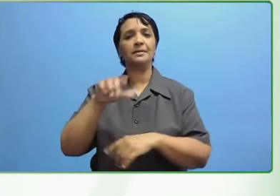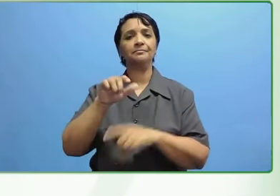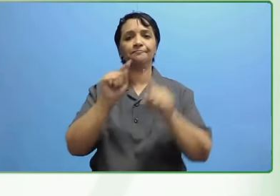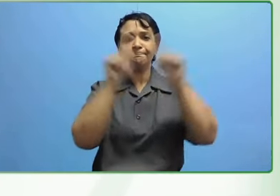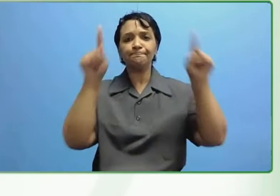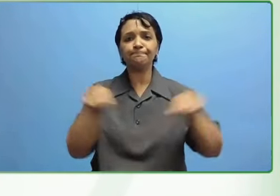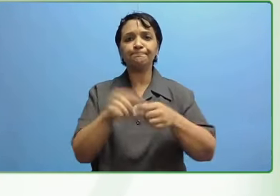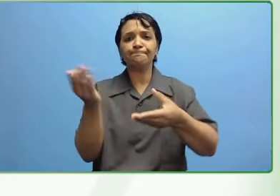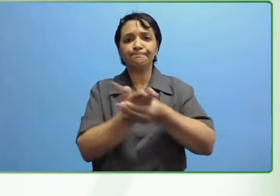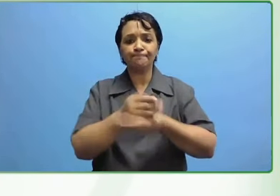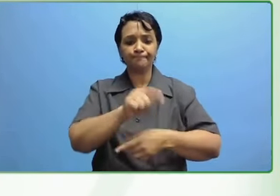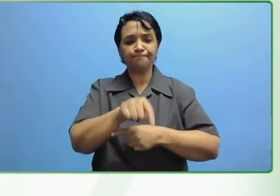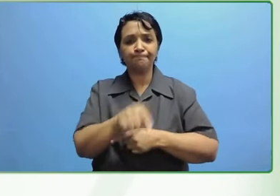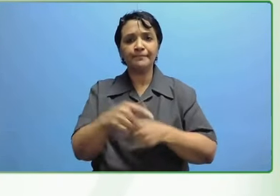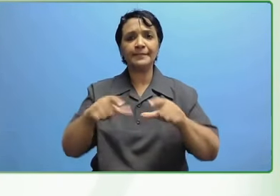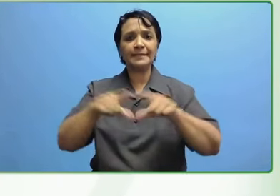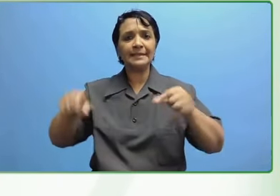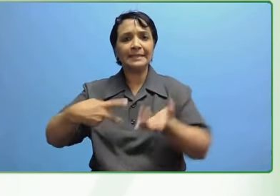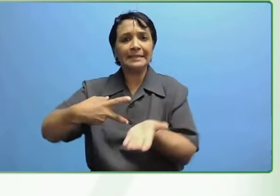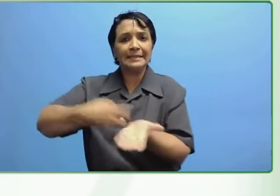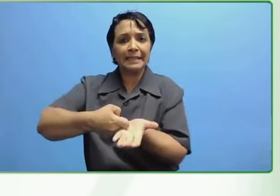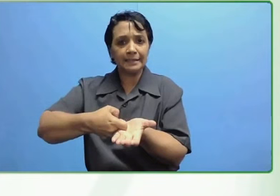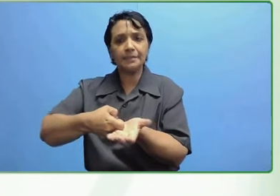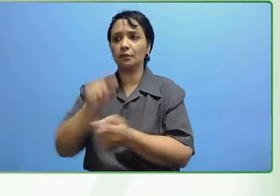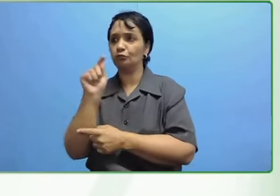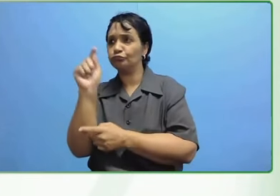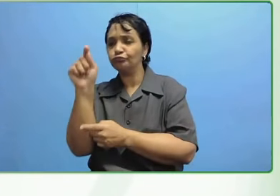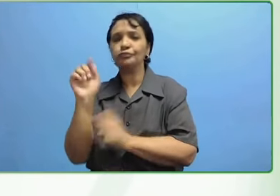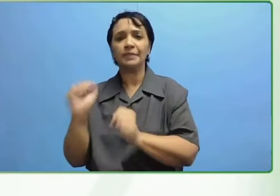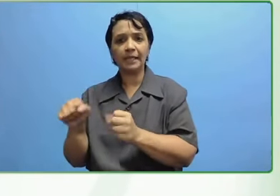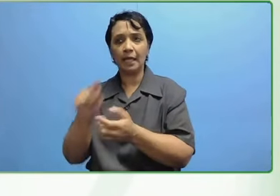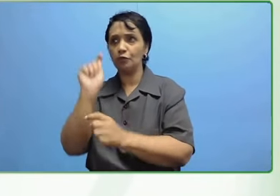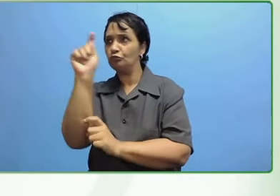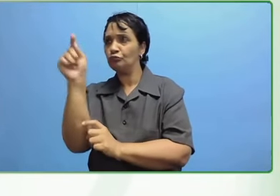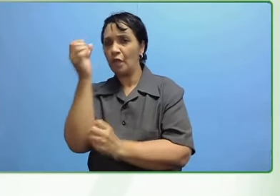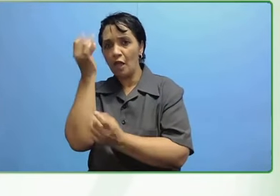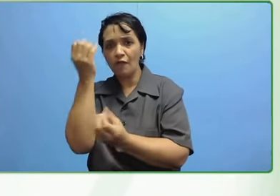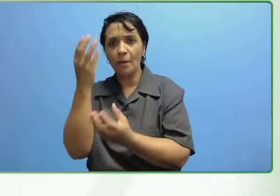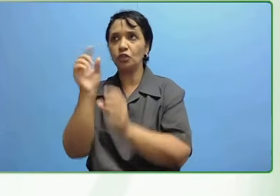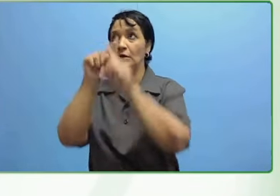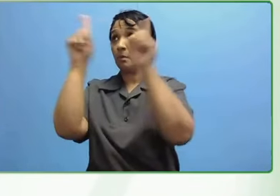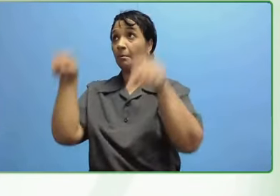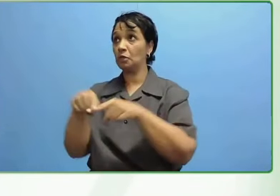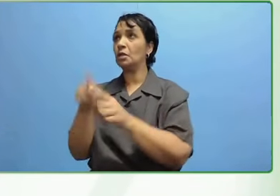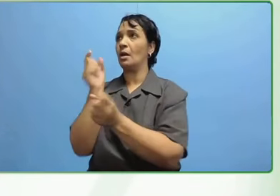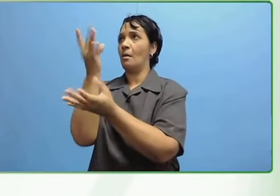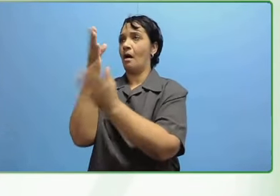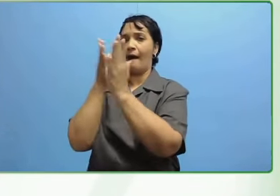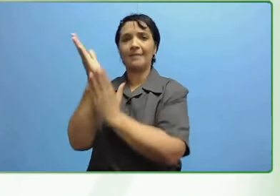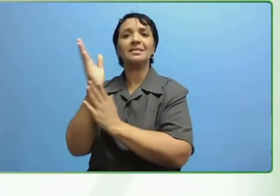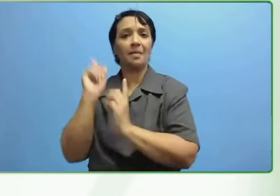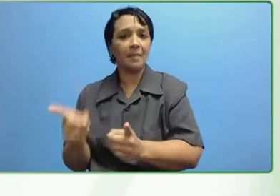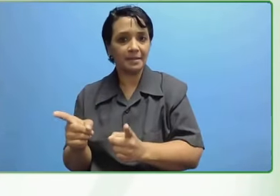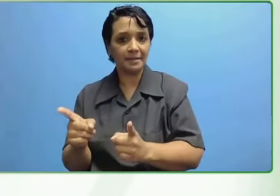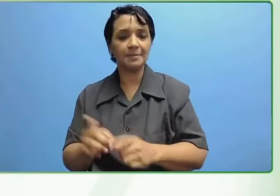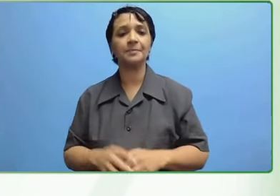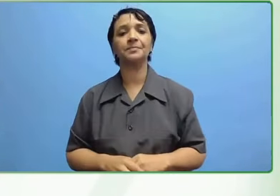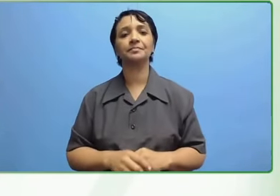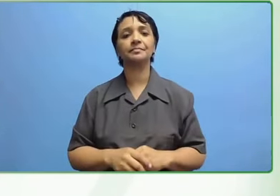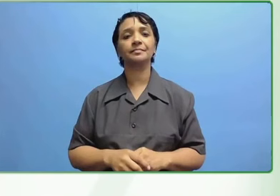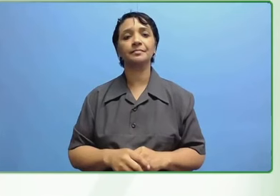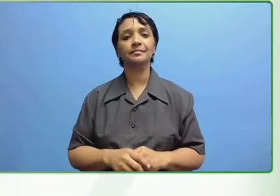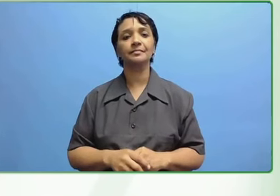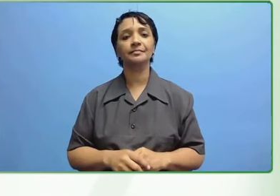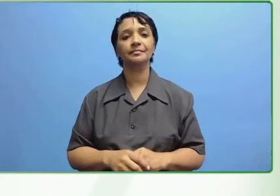ticketing machines, check-in machines, and informations and information machines. We're talking also about, as I